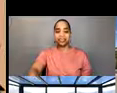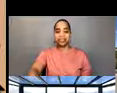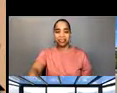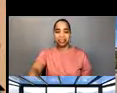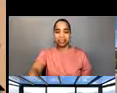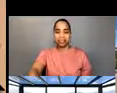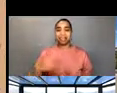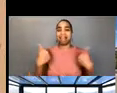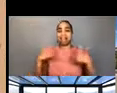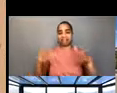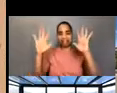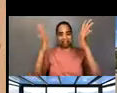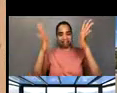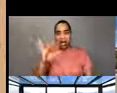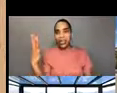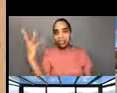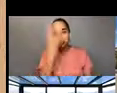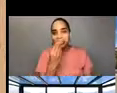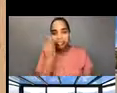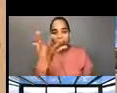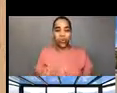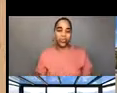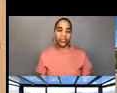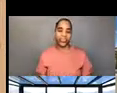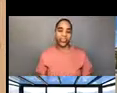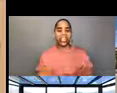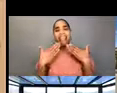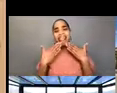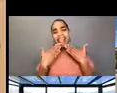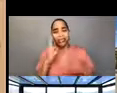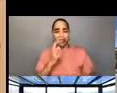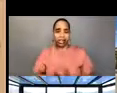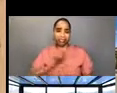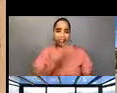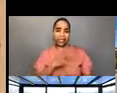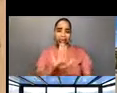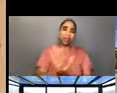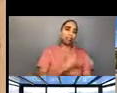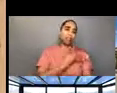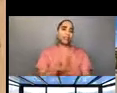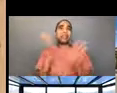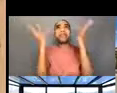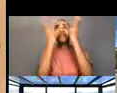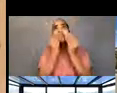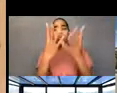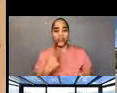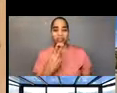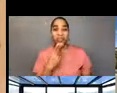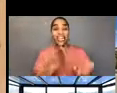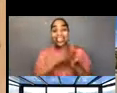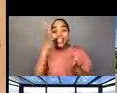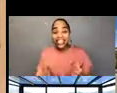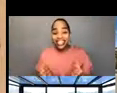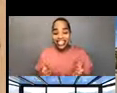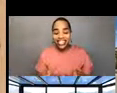For Kennedy, that was beautiful. Thank you for sharing your wonderful voice. And next up, we